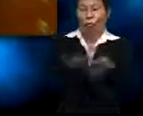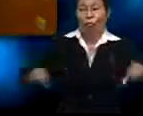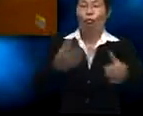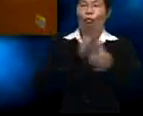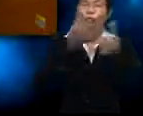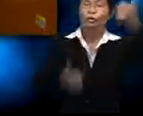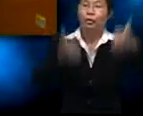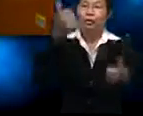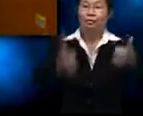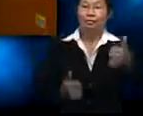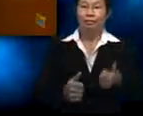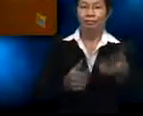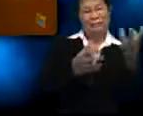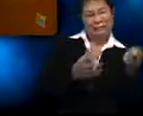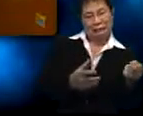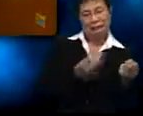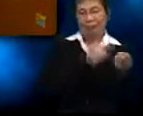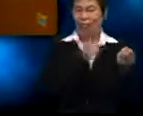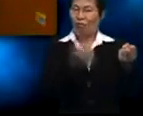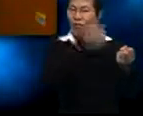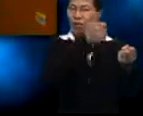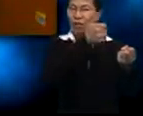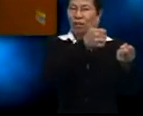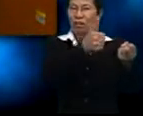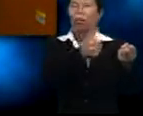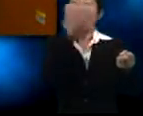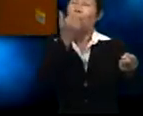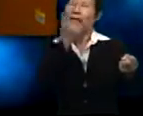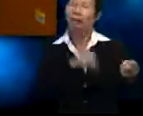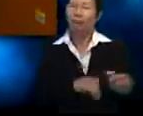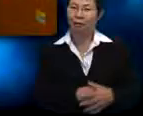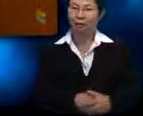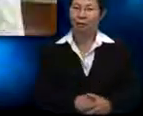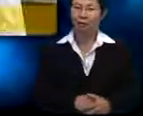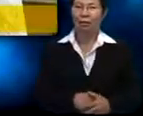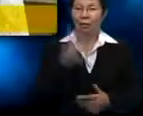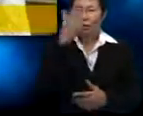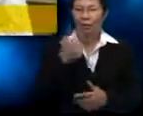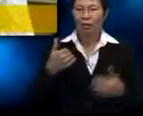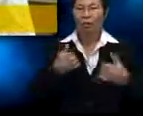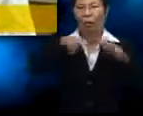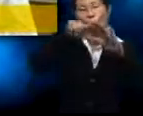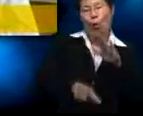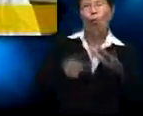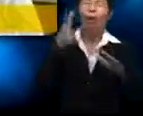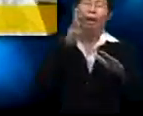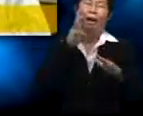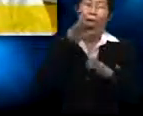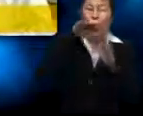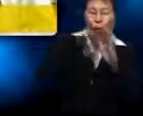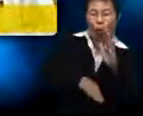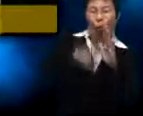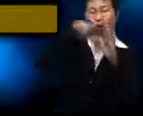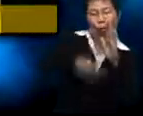The scrap paper. Why? Because it has lower